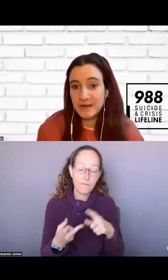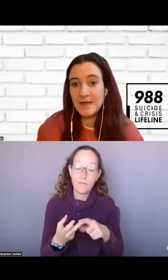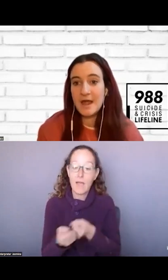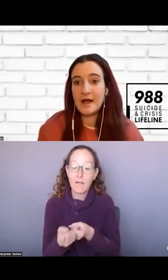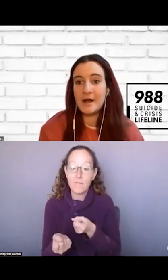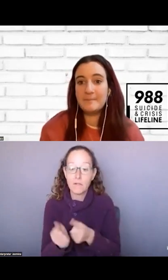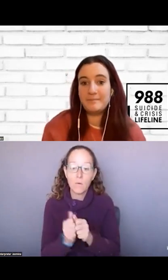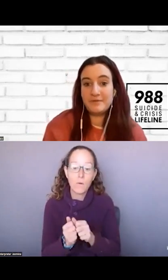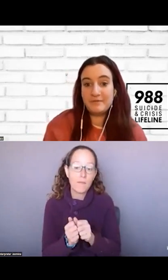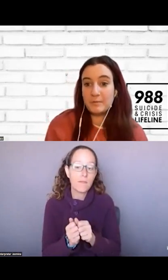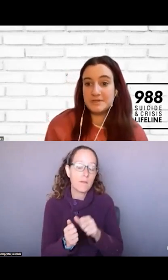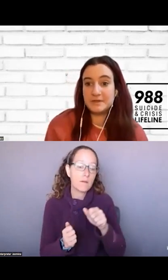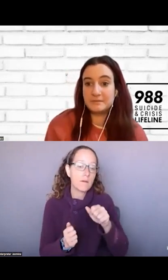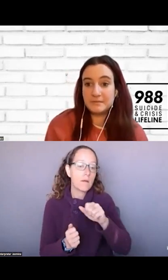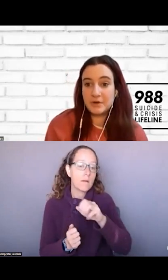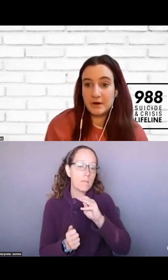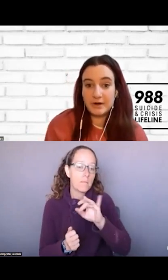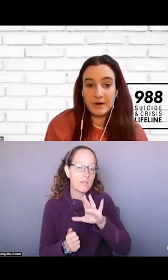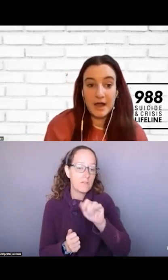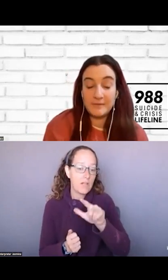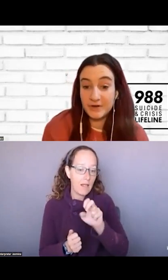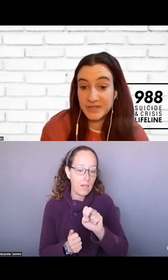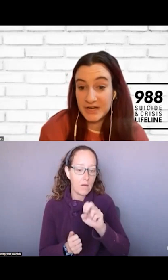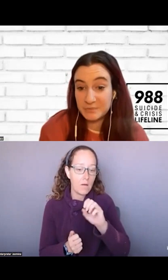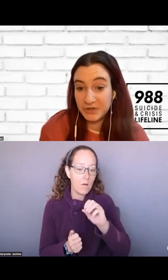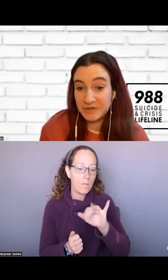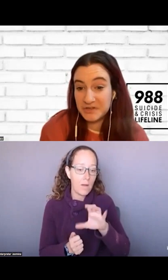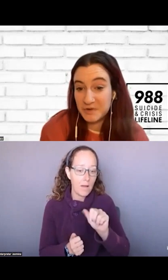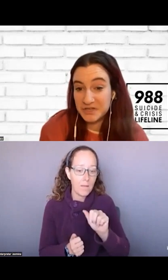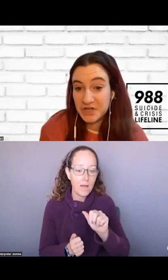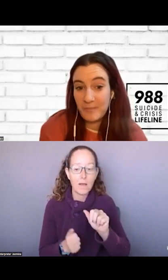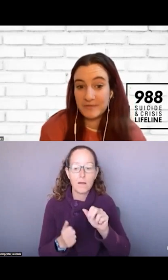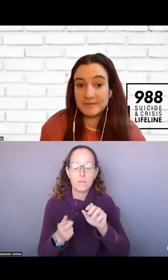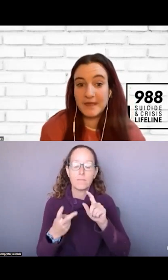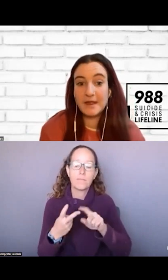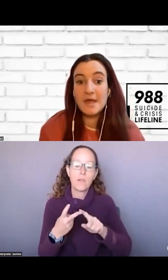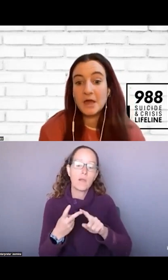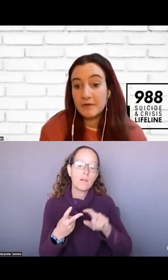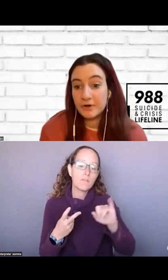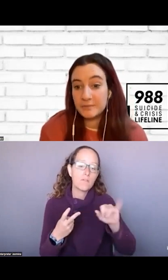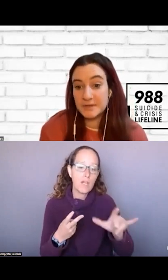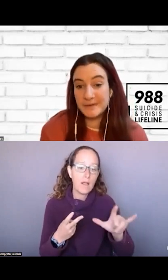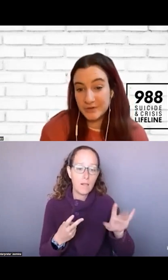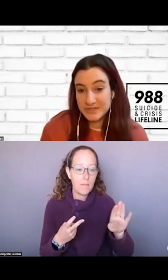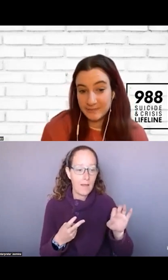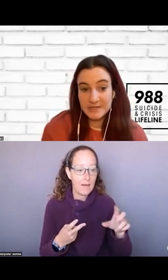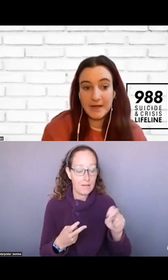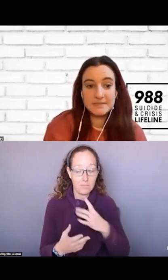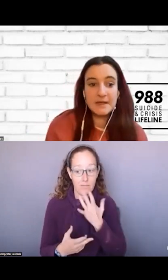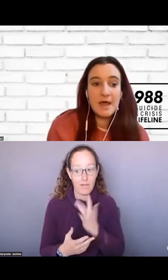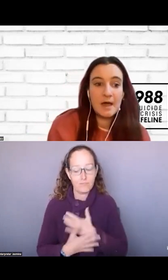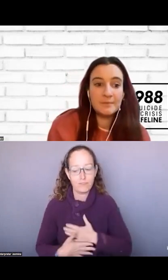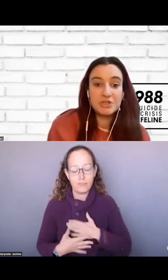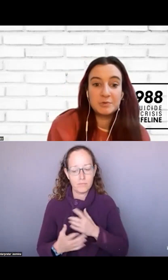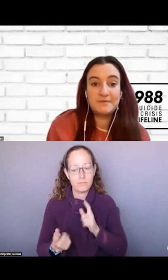of meeting. Before Rosalynn Carter, First Ladies, really, this wasn't a topic that they covered. It was a bit more